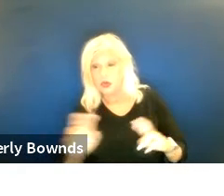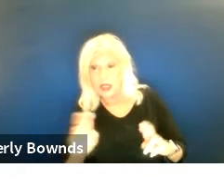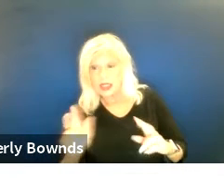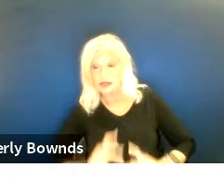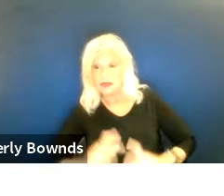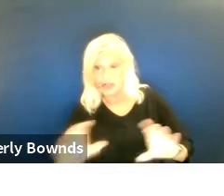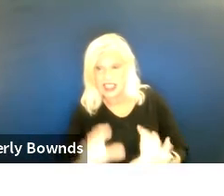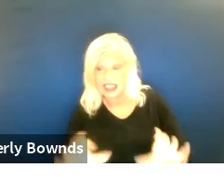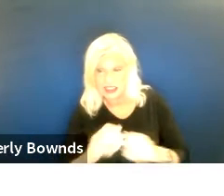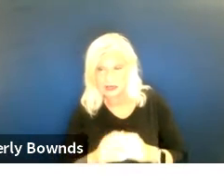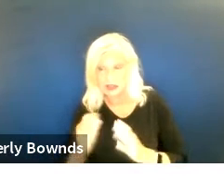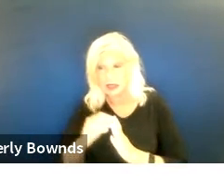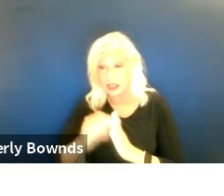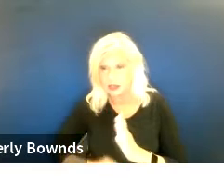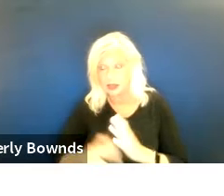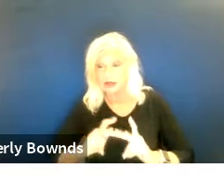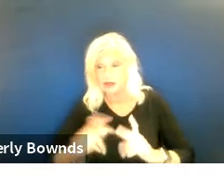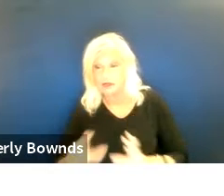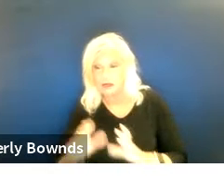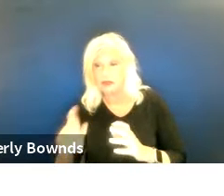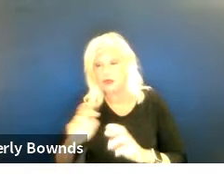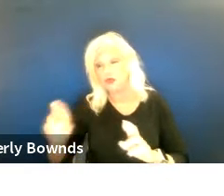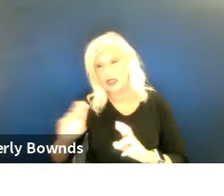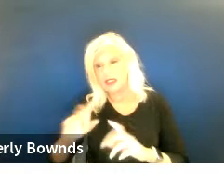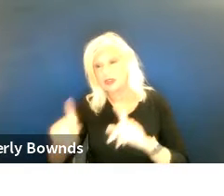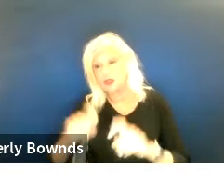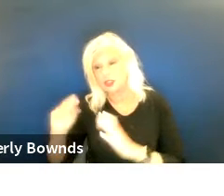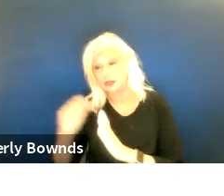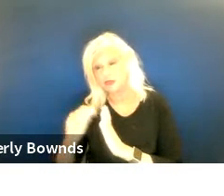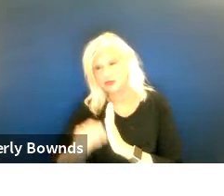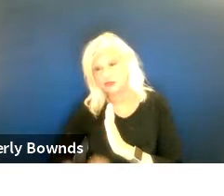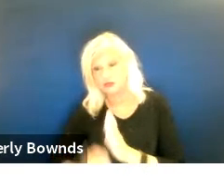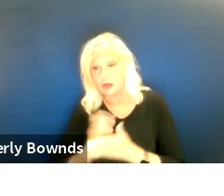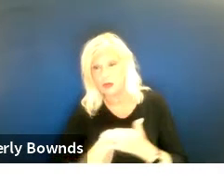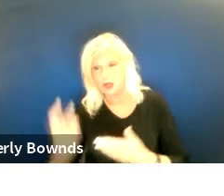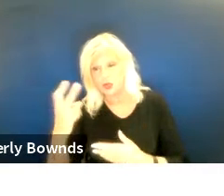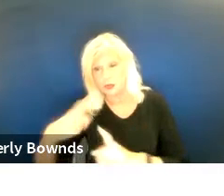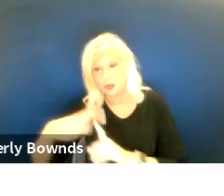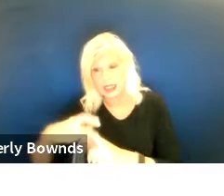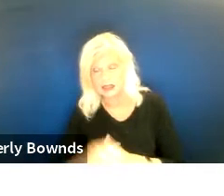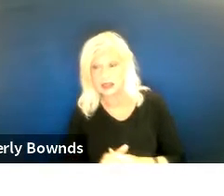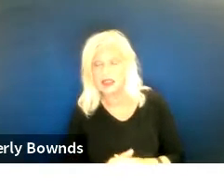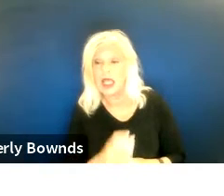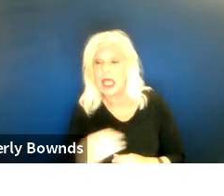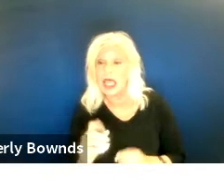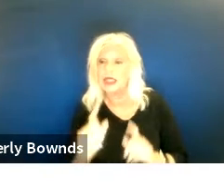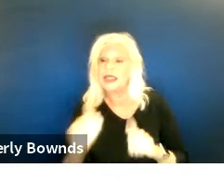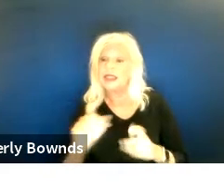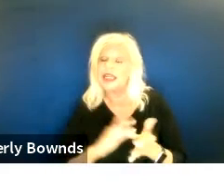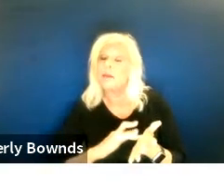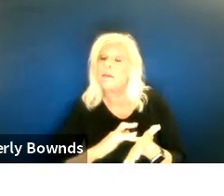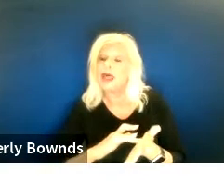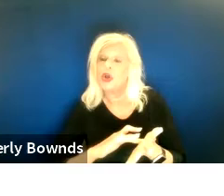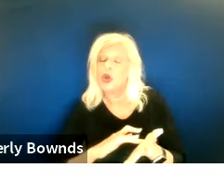activity by completing the physical activity readiness questionnaire for everyone, which is the Part Q+, and obtain medical clearance